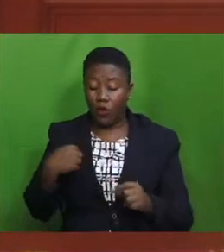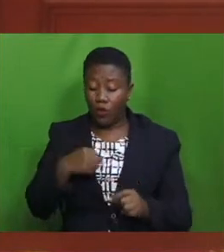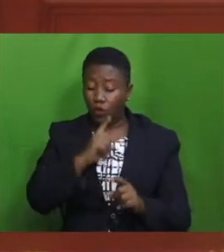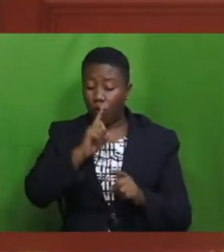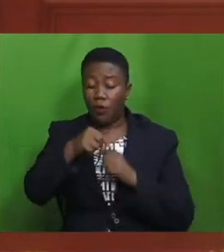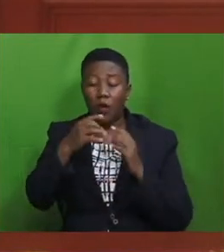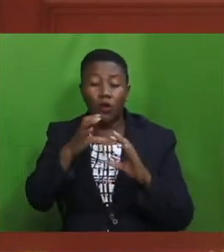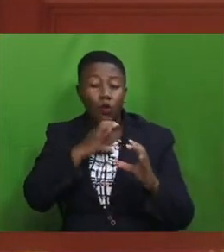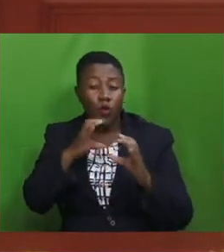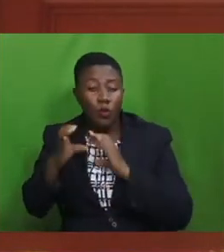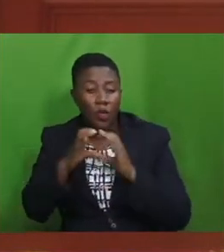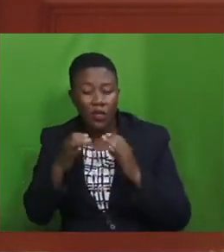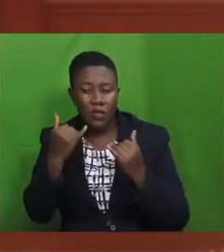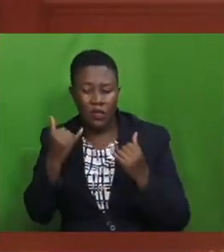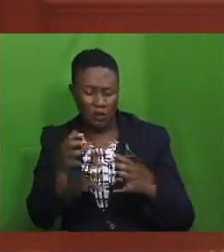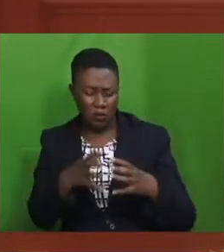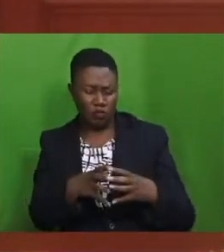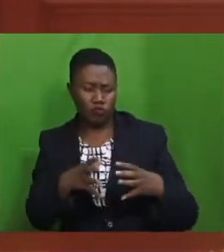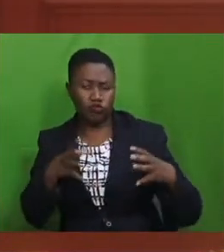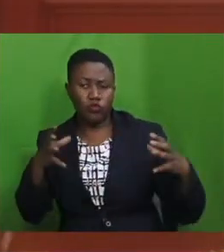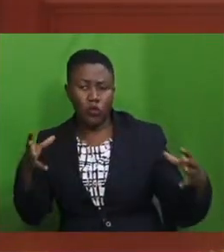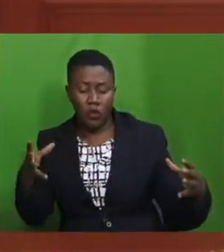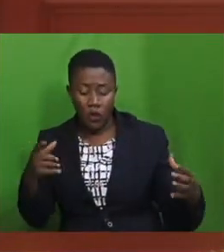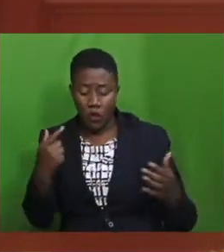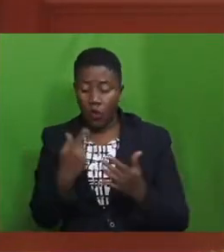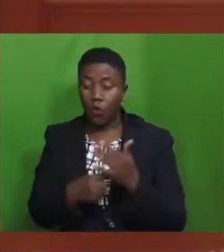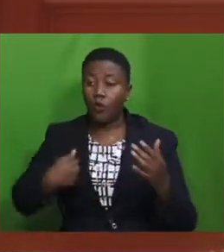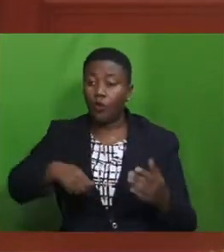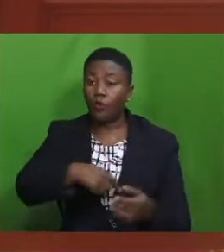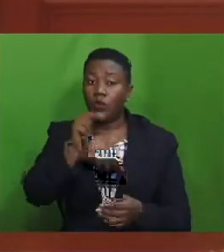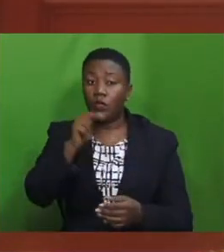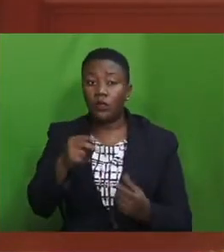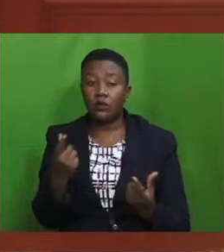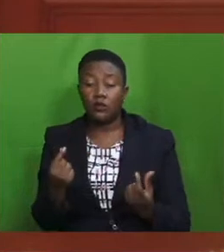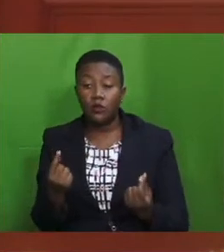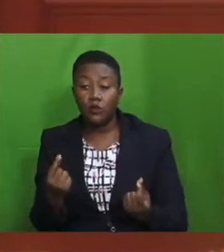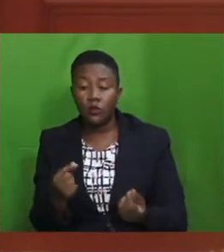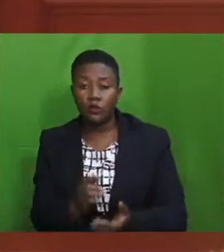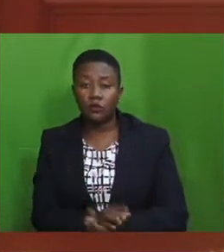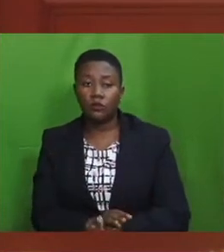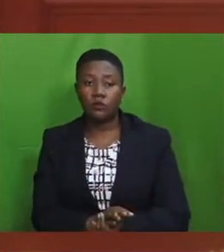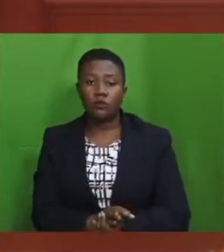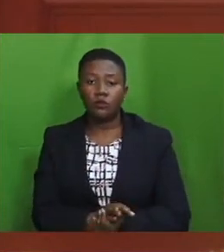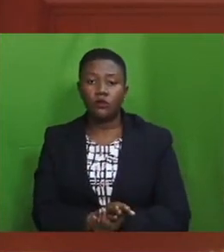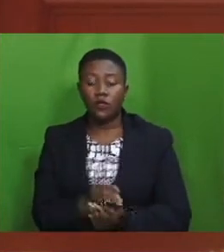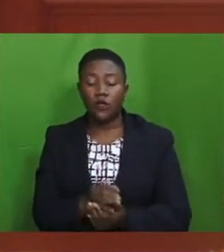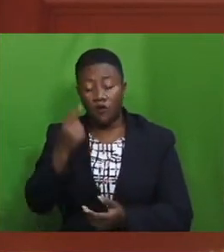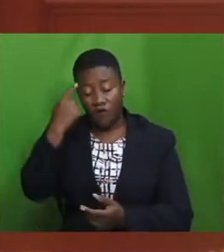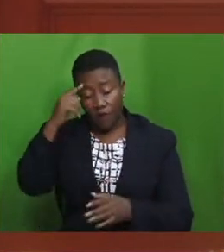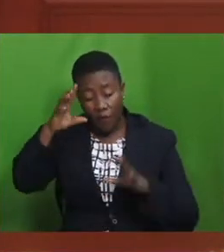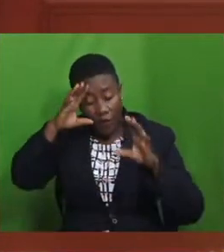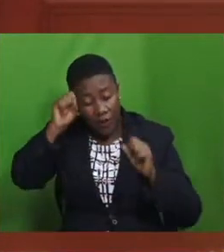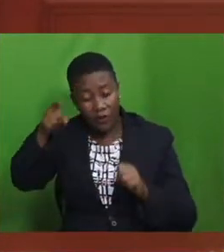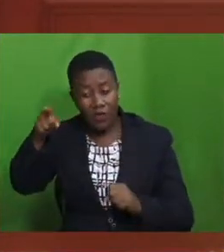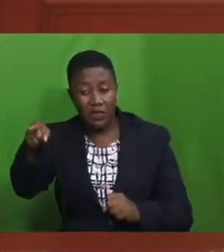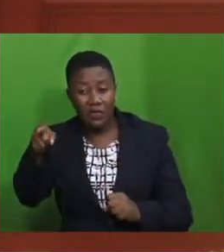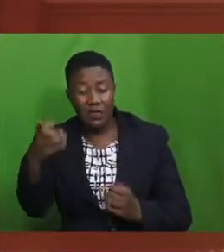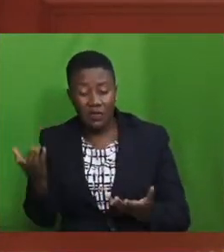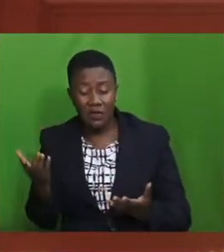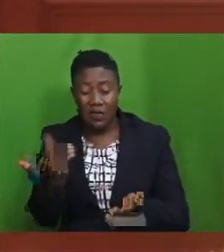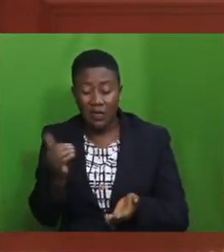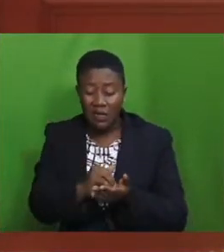have expanded. What we need to do, Mr. Speaker, is for the President, again,